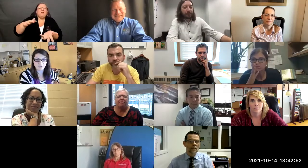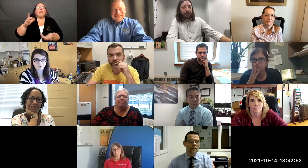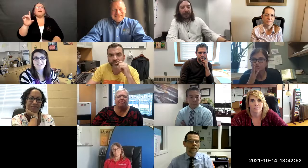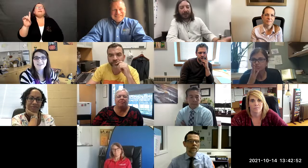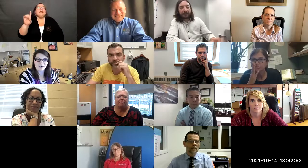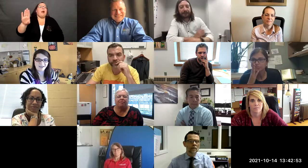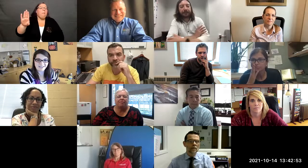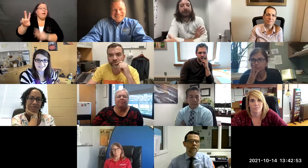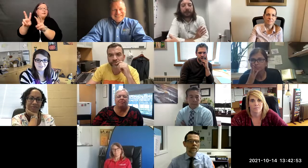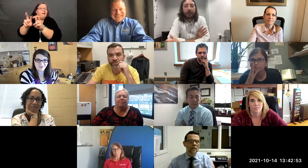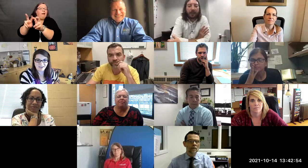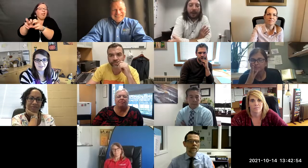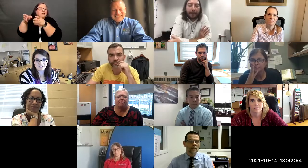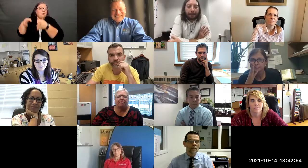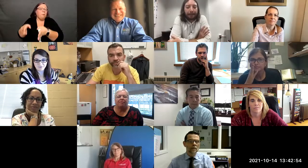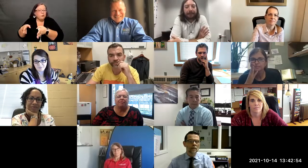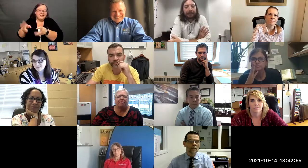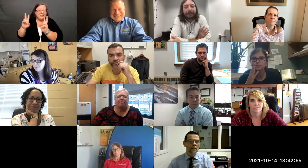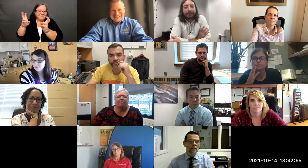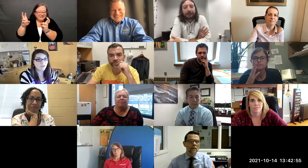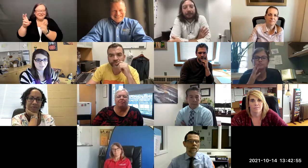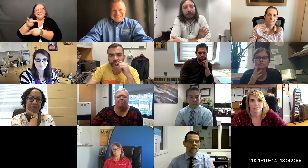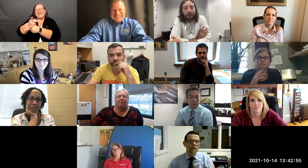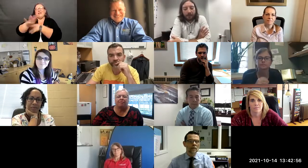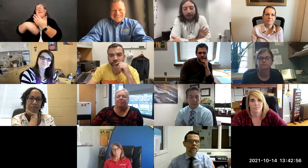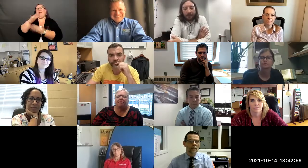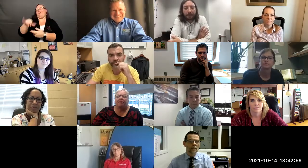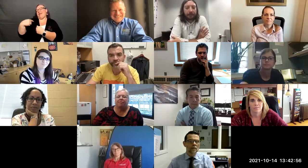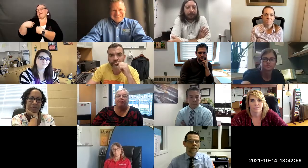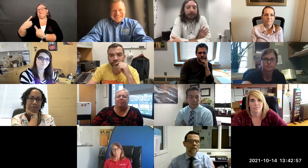analysis person, taking care of all of that. So for the past couple of years.